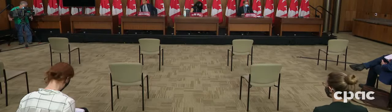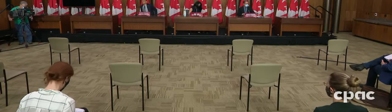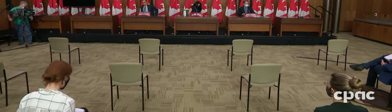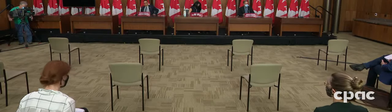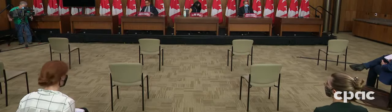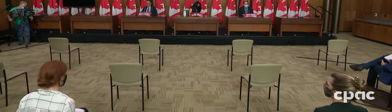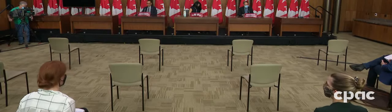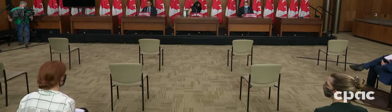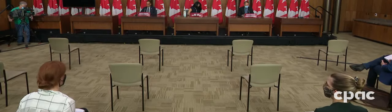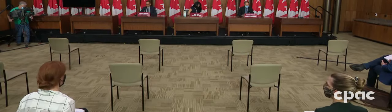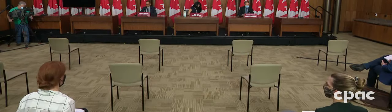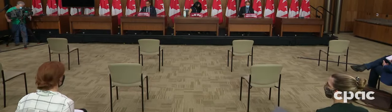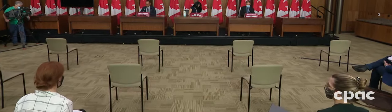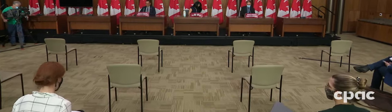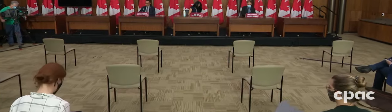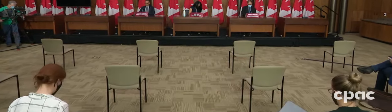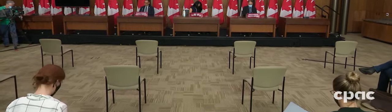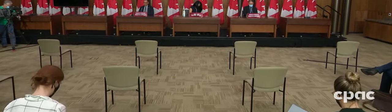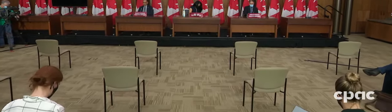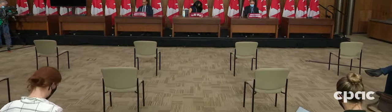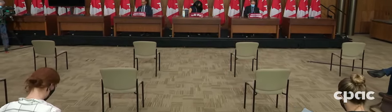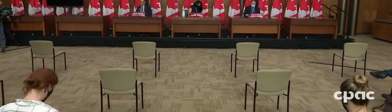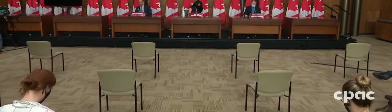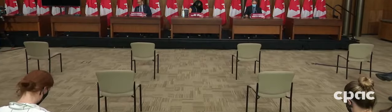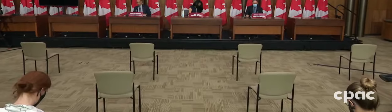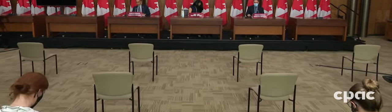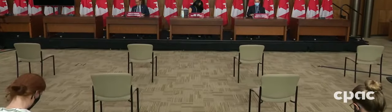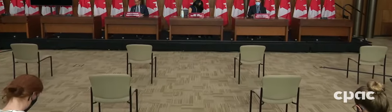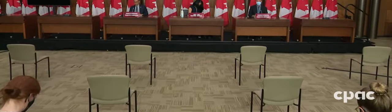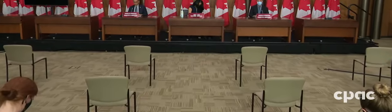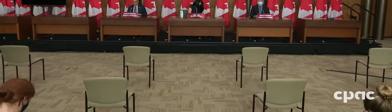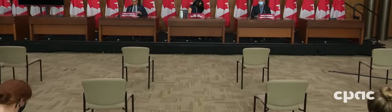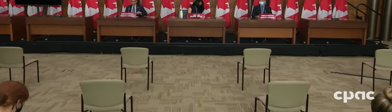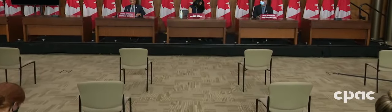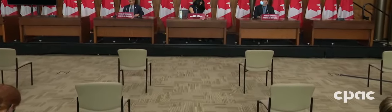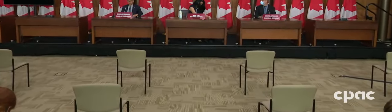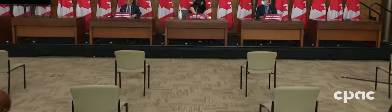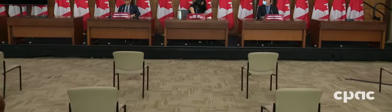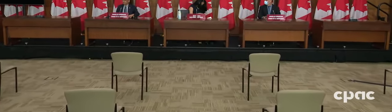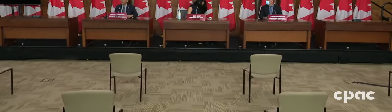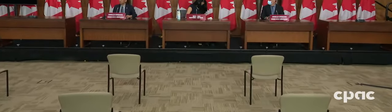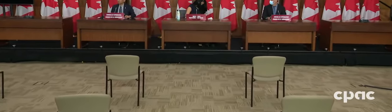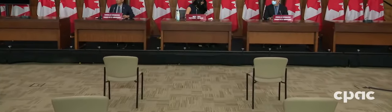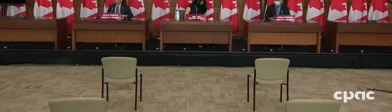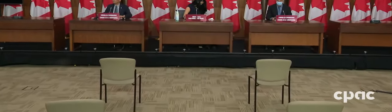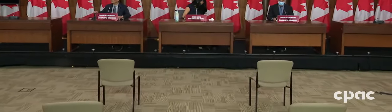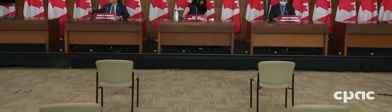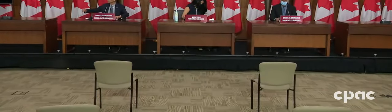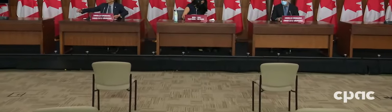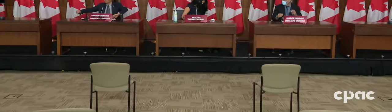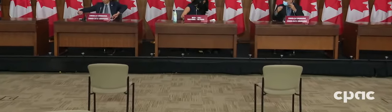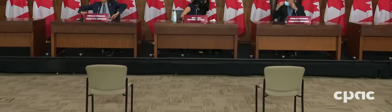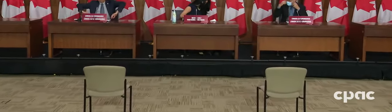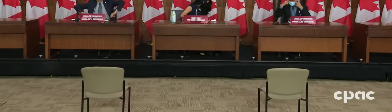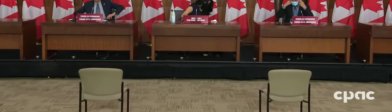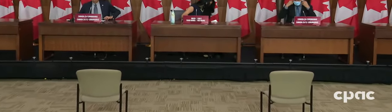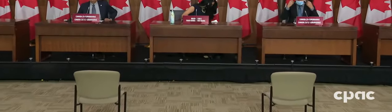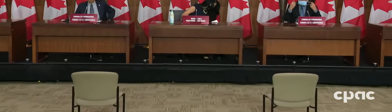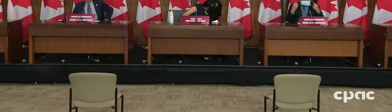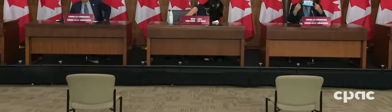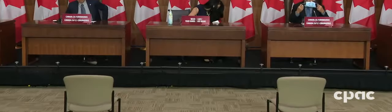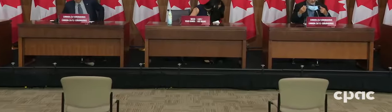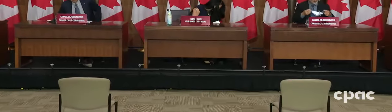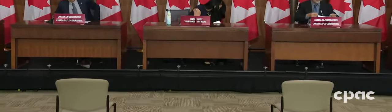Welcome to today's technical briefing on the COVID-19 vaccine rollout. Today we'll hear from a number of